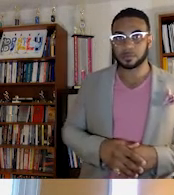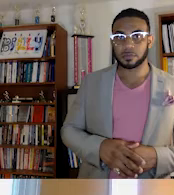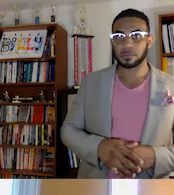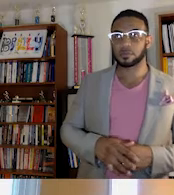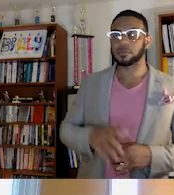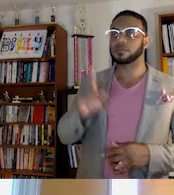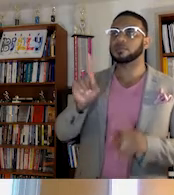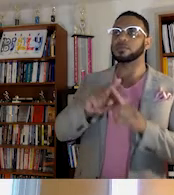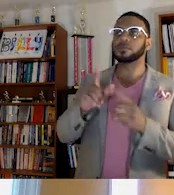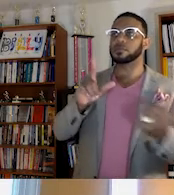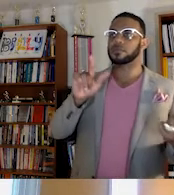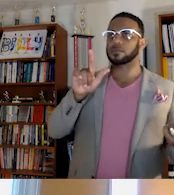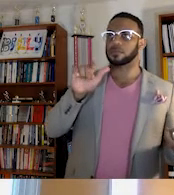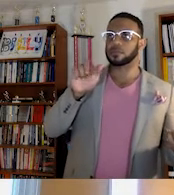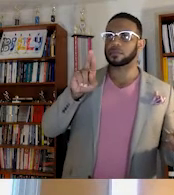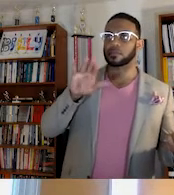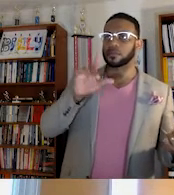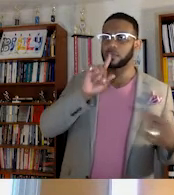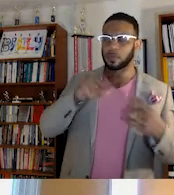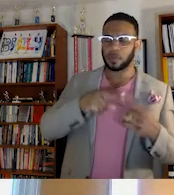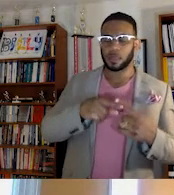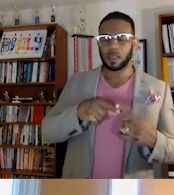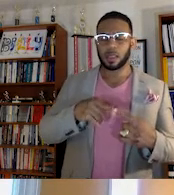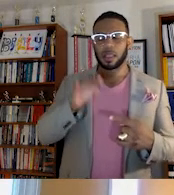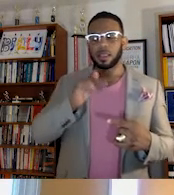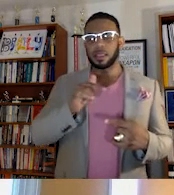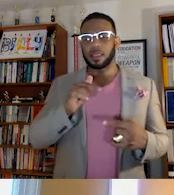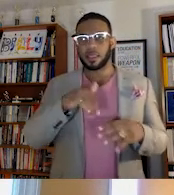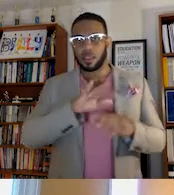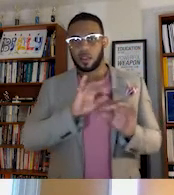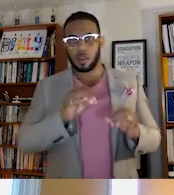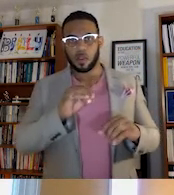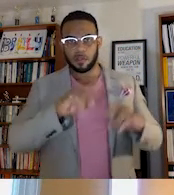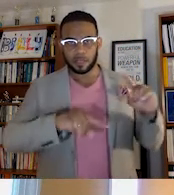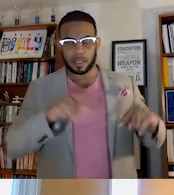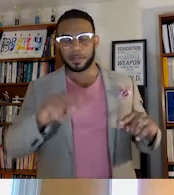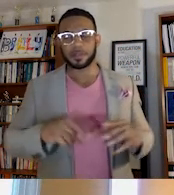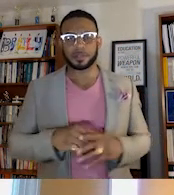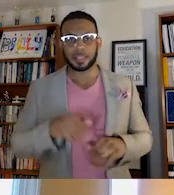off of what Labrina was talking about? The inter-office dynamics.